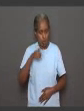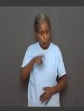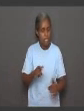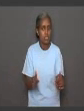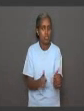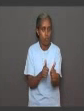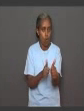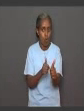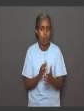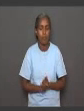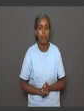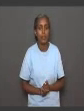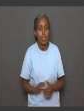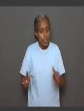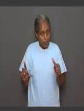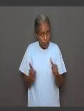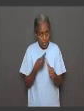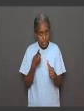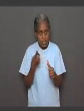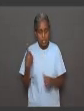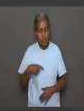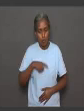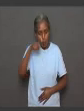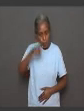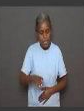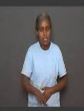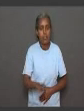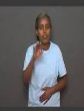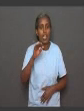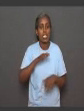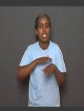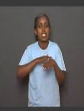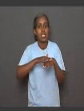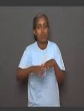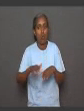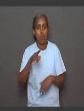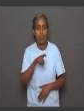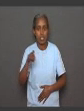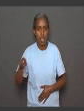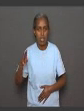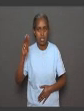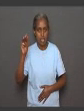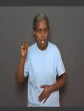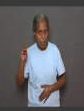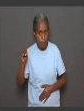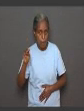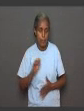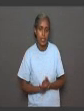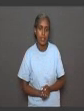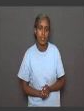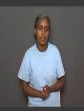follow. First, we must find the slope of the axis m.